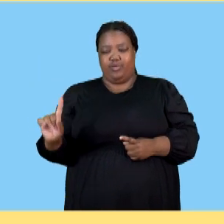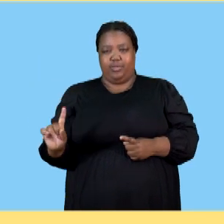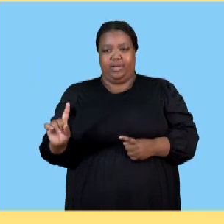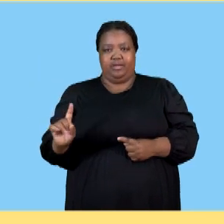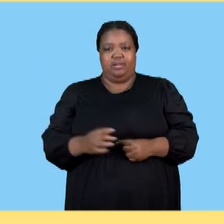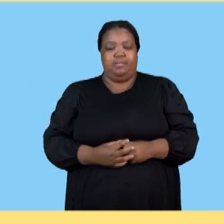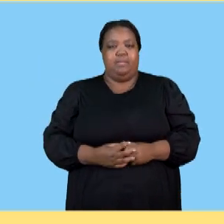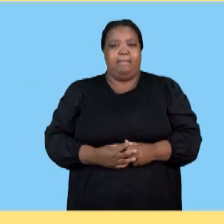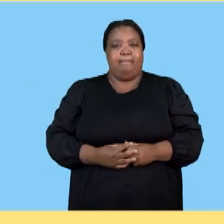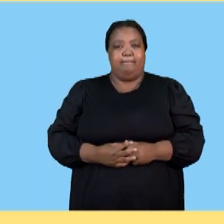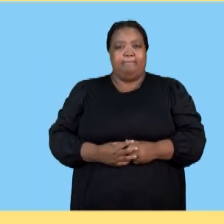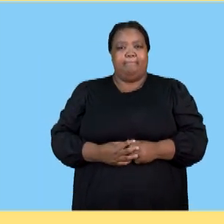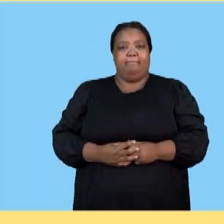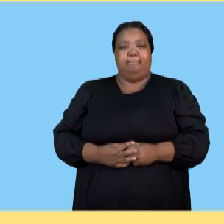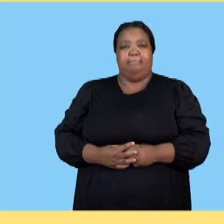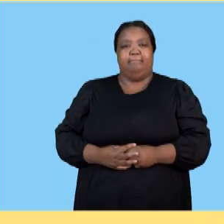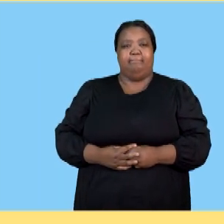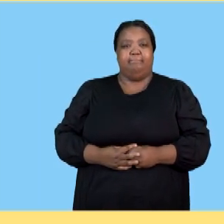over 1.